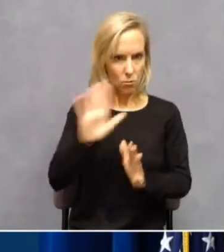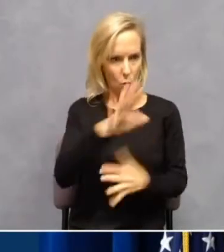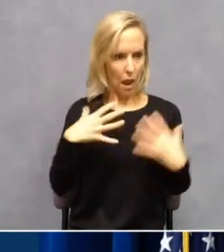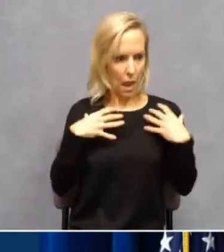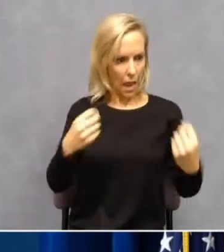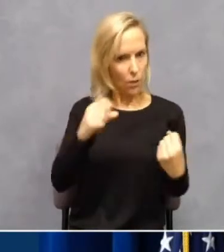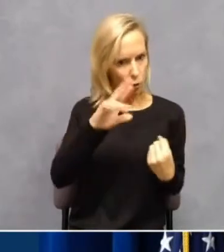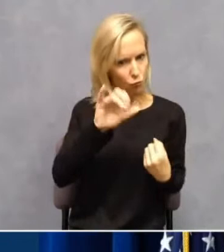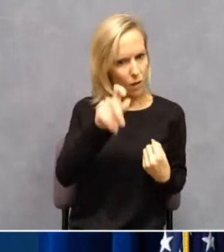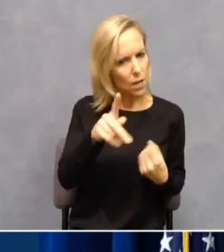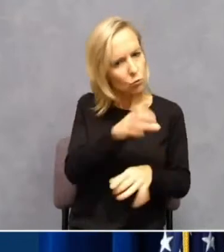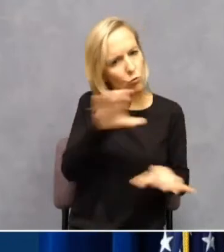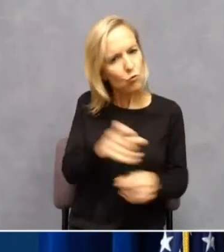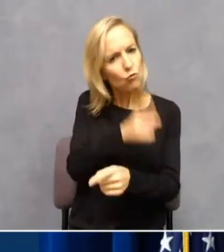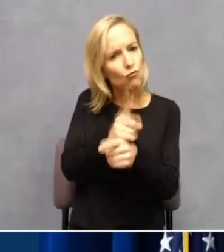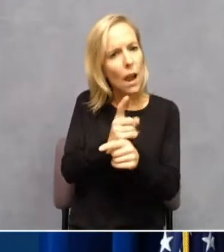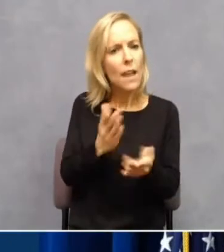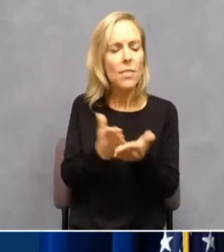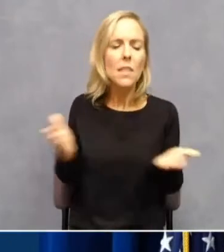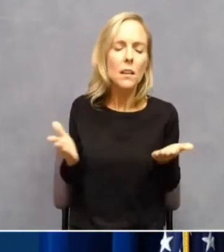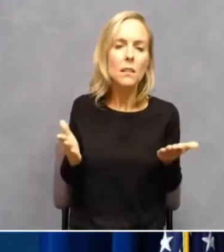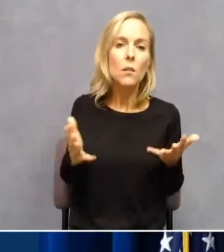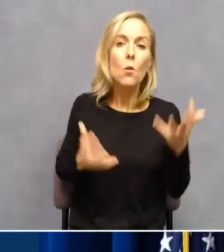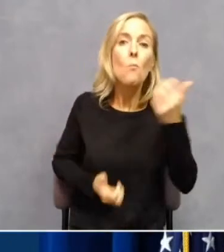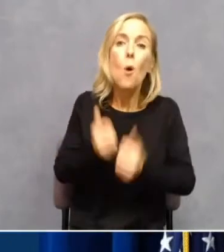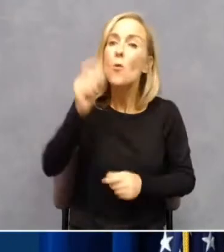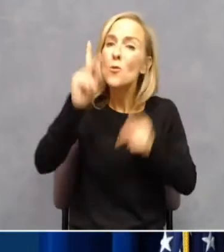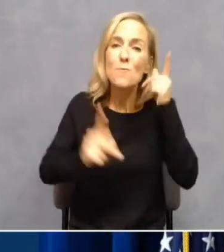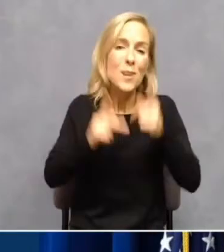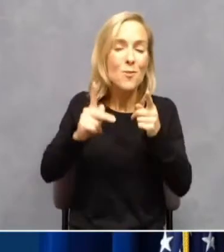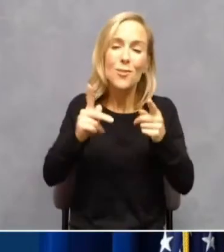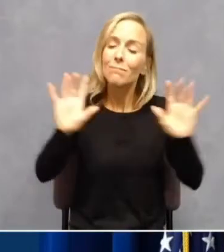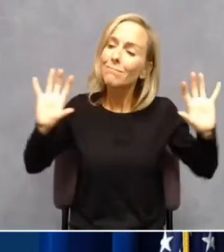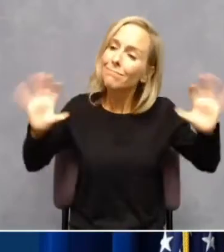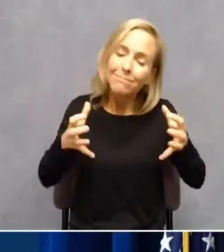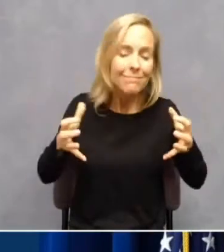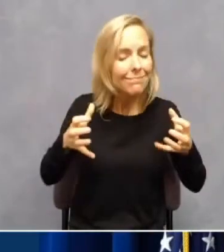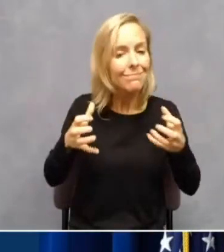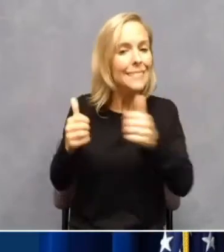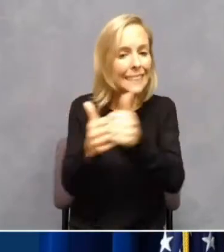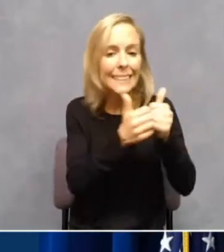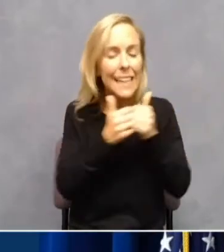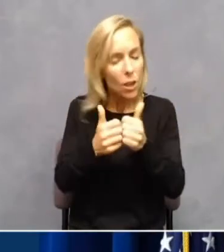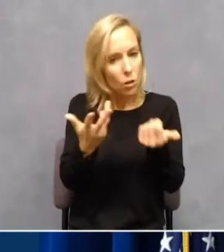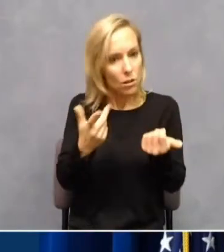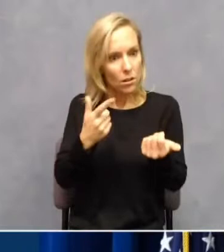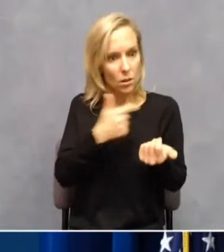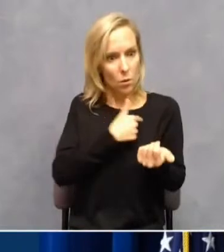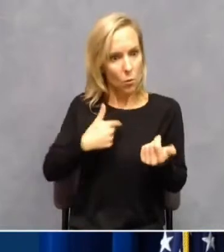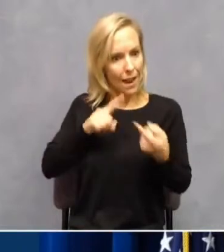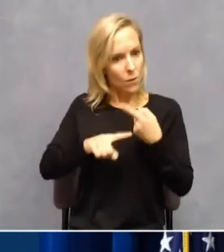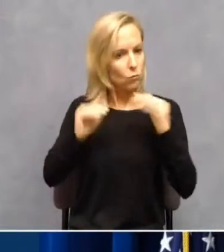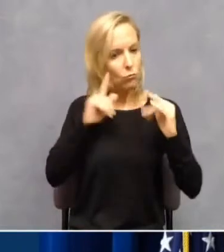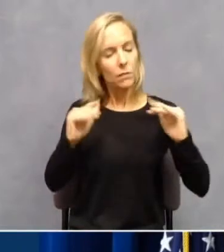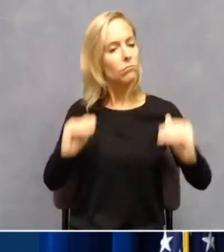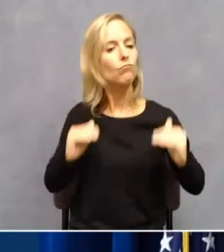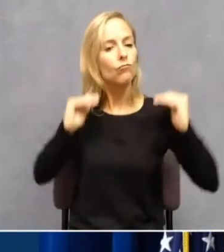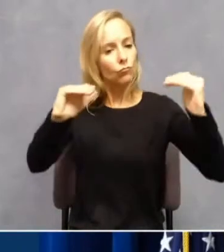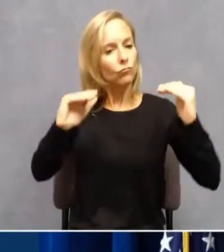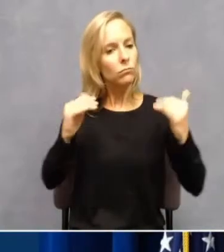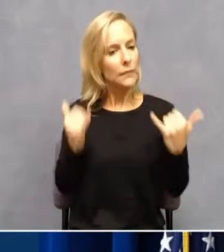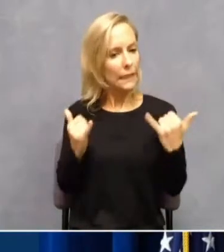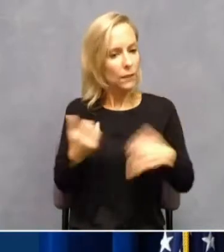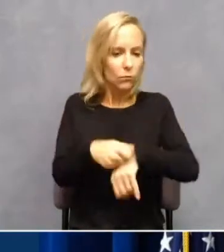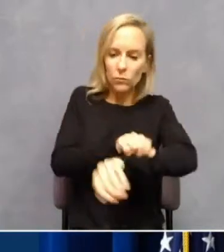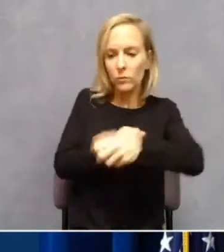right thing. The vast majority of people are with you. Let's keep it up, and let's know that we've got to step it up a little better and a little better each